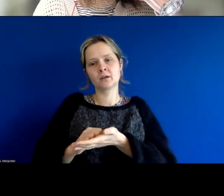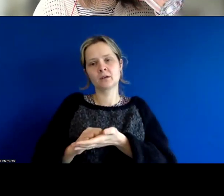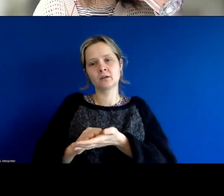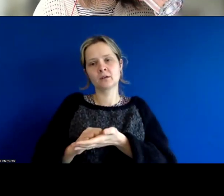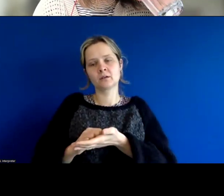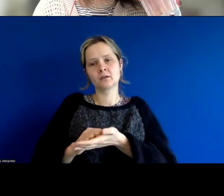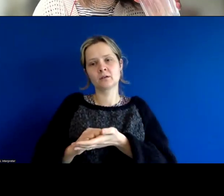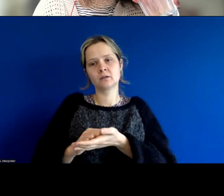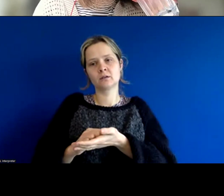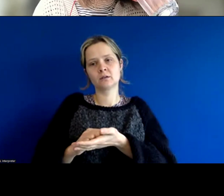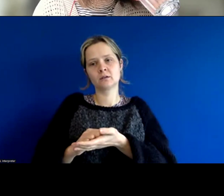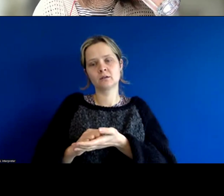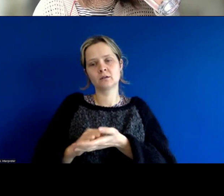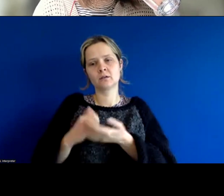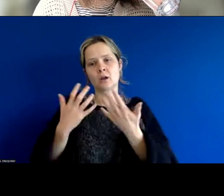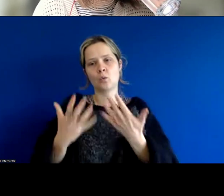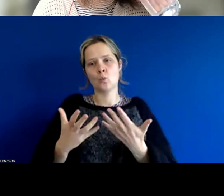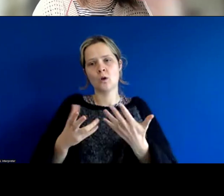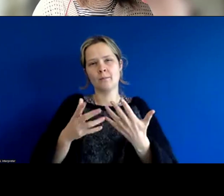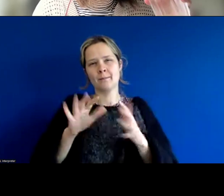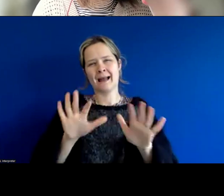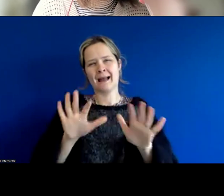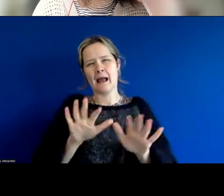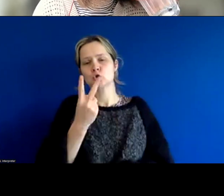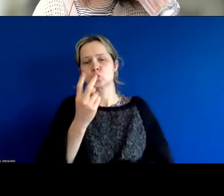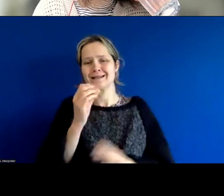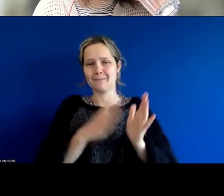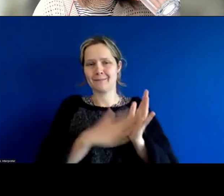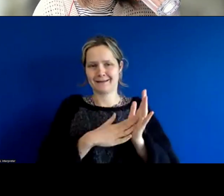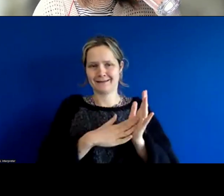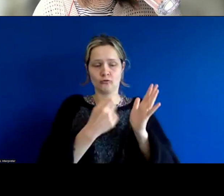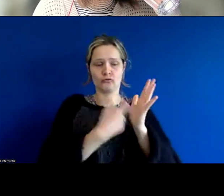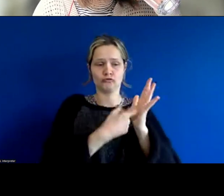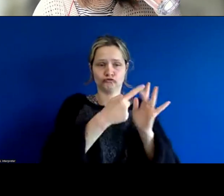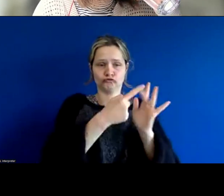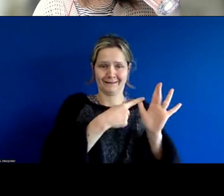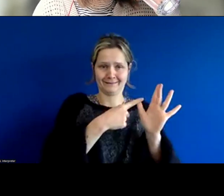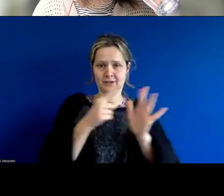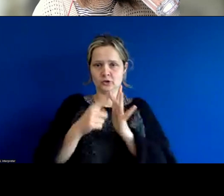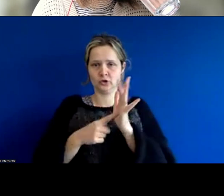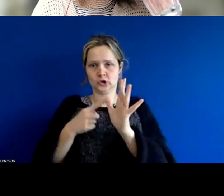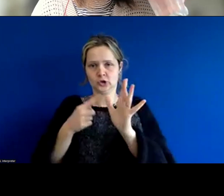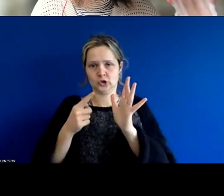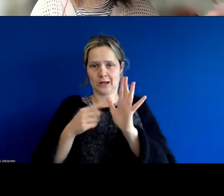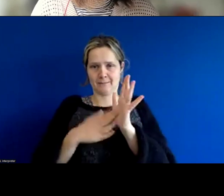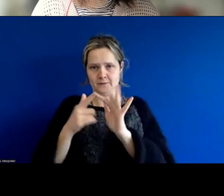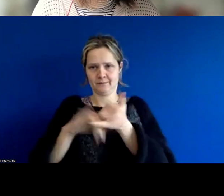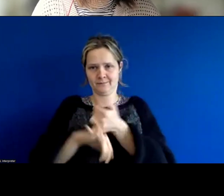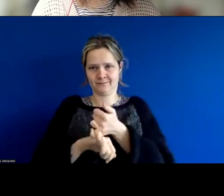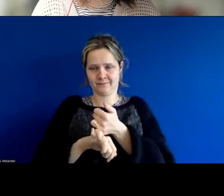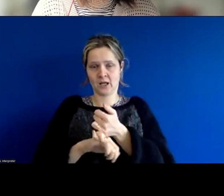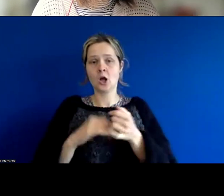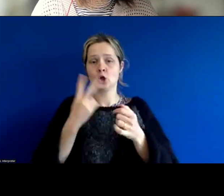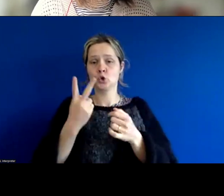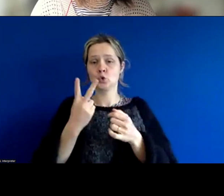we have another about 20 minutes with Ria and James, where we're going to do 2 breakouts.